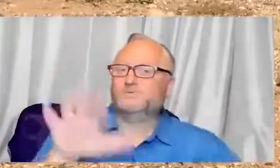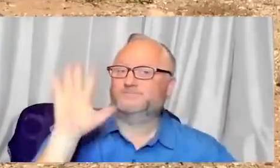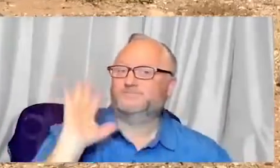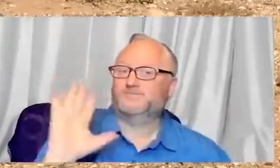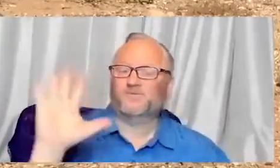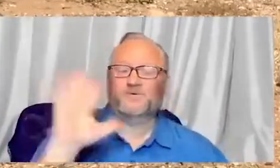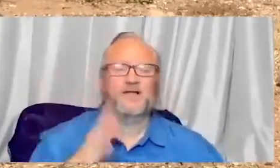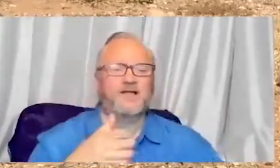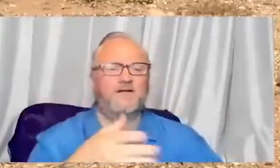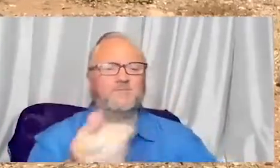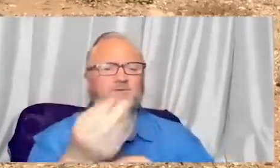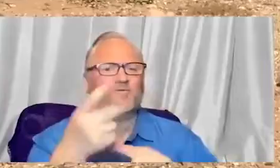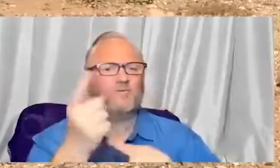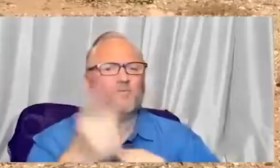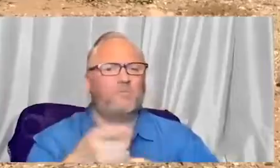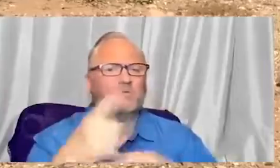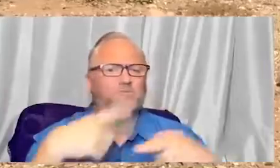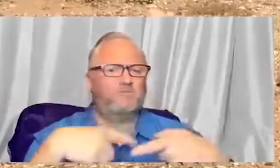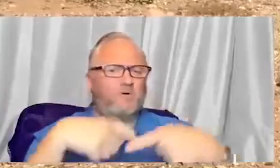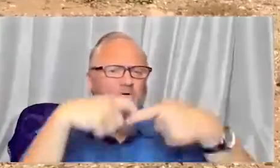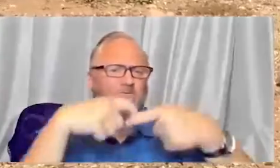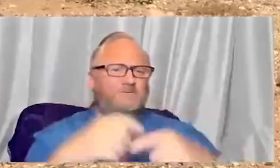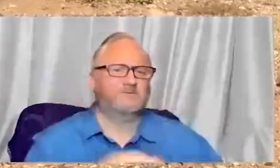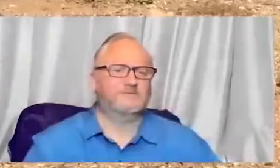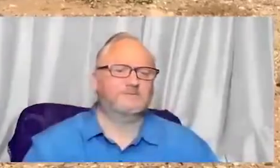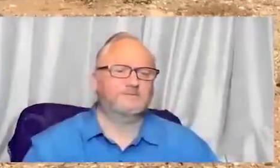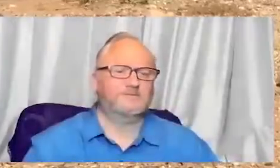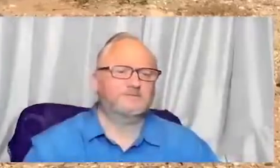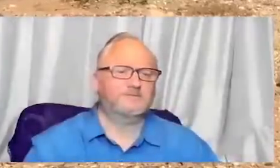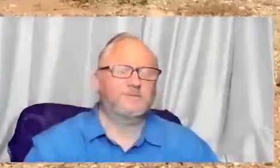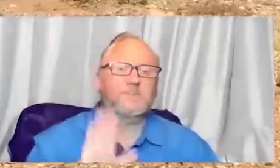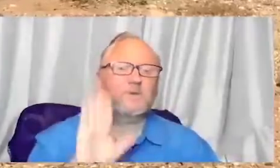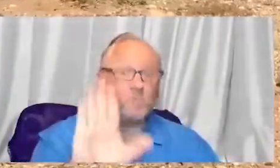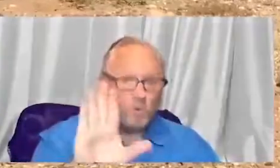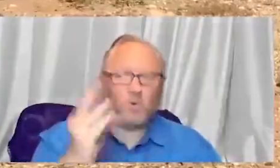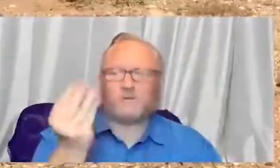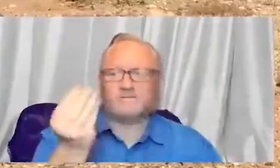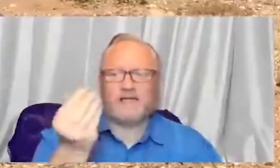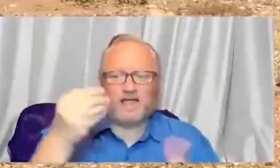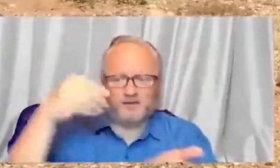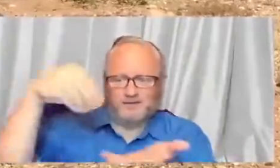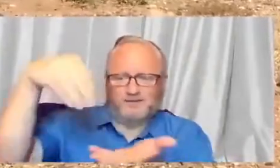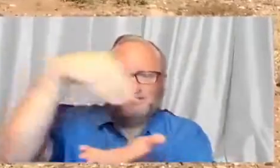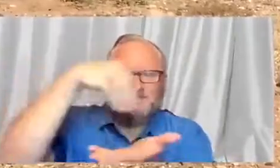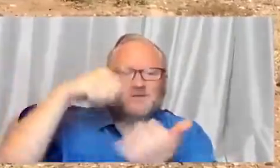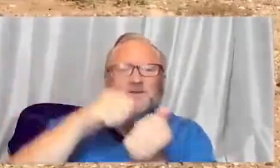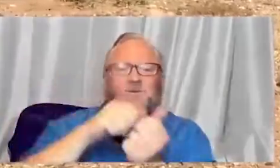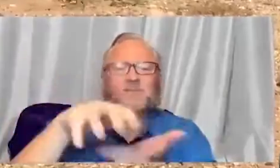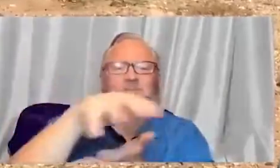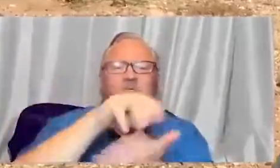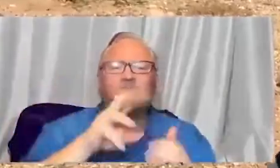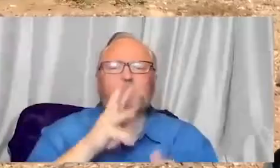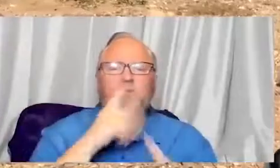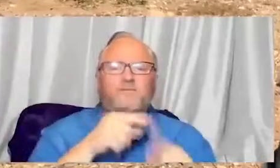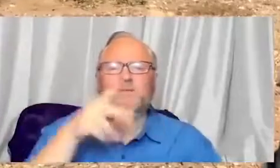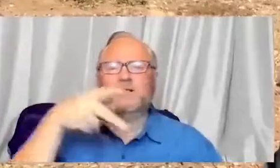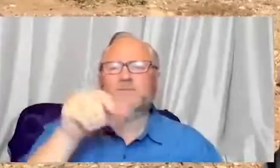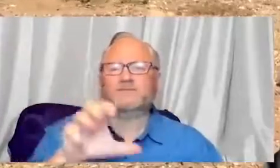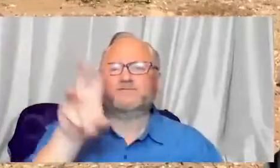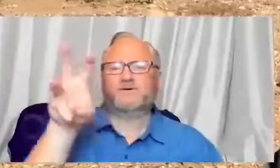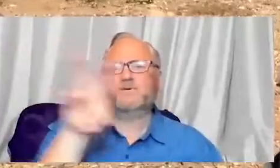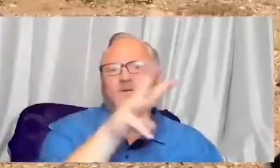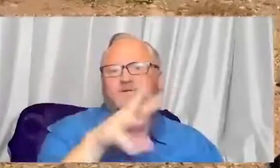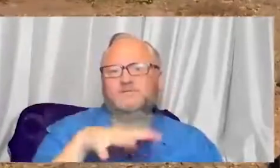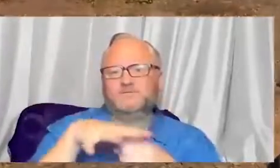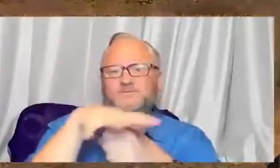a moment's pause, add your sand to the mingled waters of the Pacific Western region.